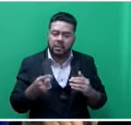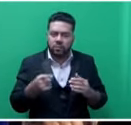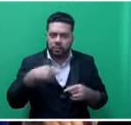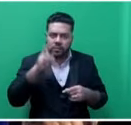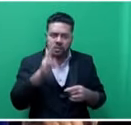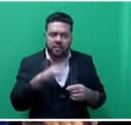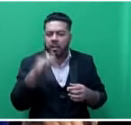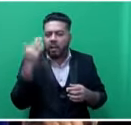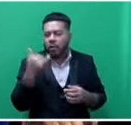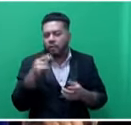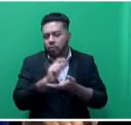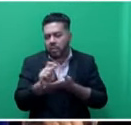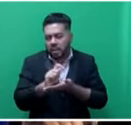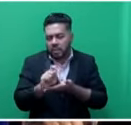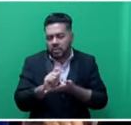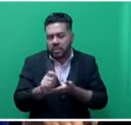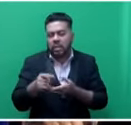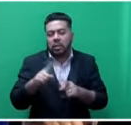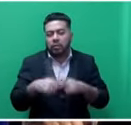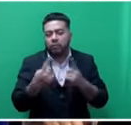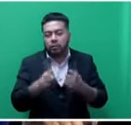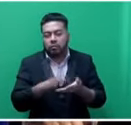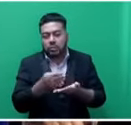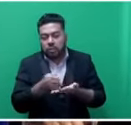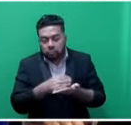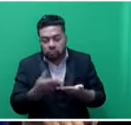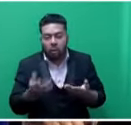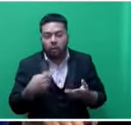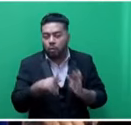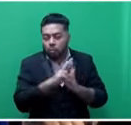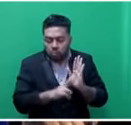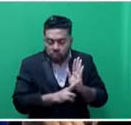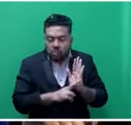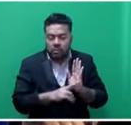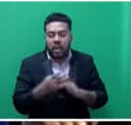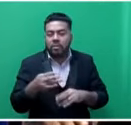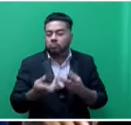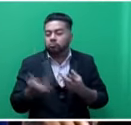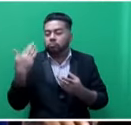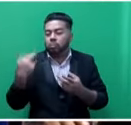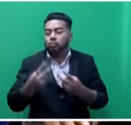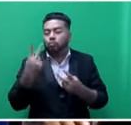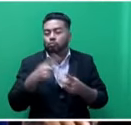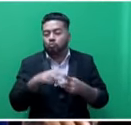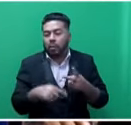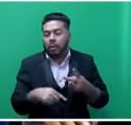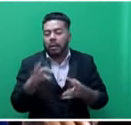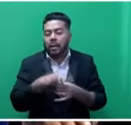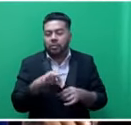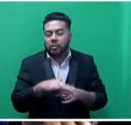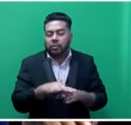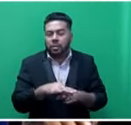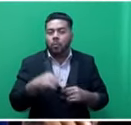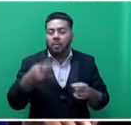the lack of transparency and different interpretations of rules in the last two elections. Mr.